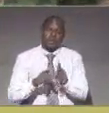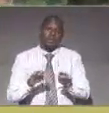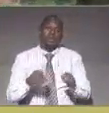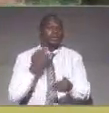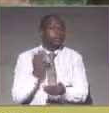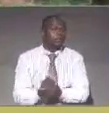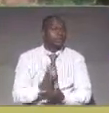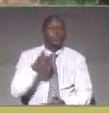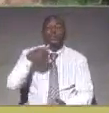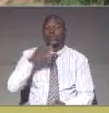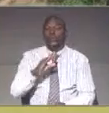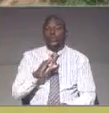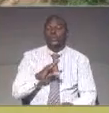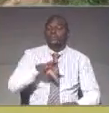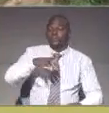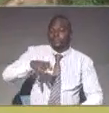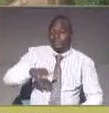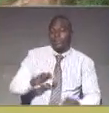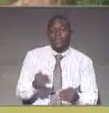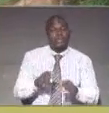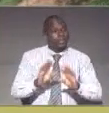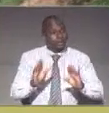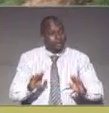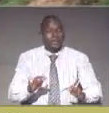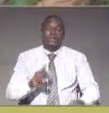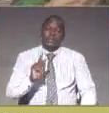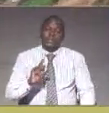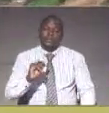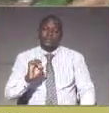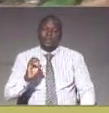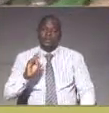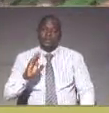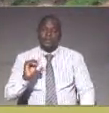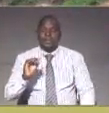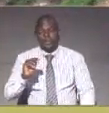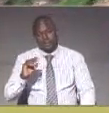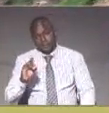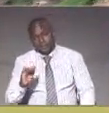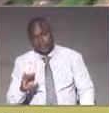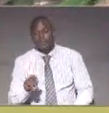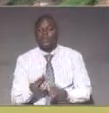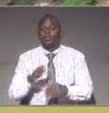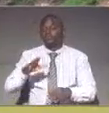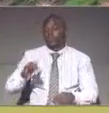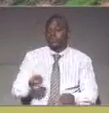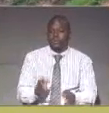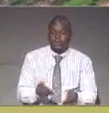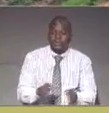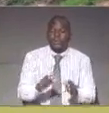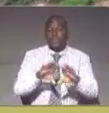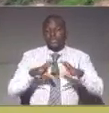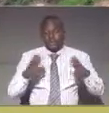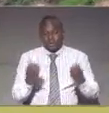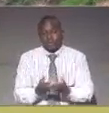stop drinking water from the wells. A water well located in Chebandonsoba, a state suburb, is one of the water sources for the community around